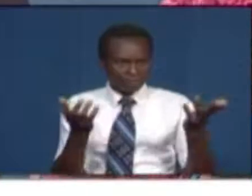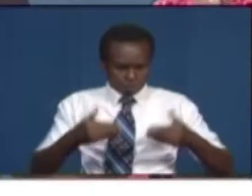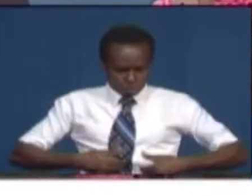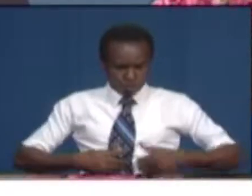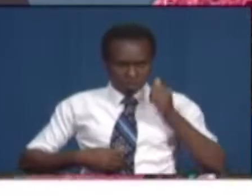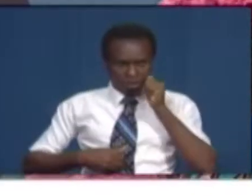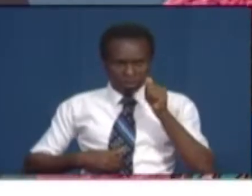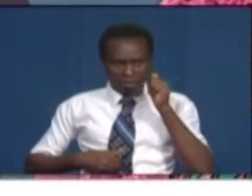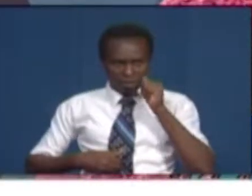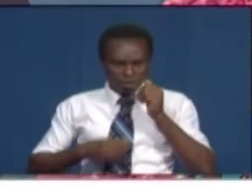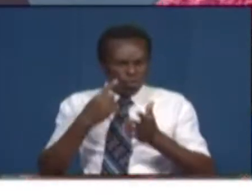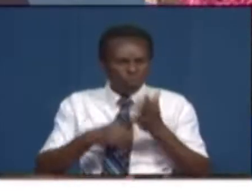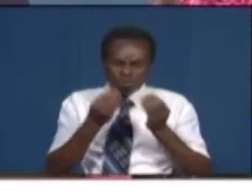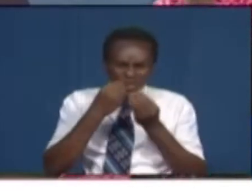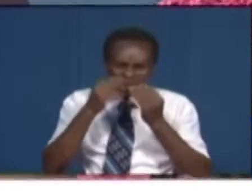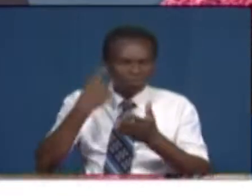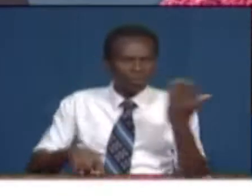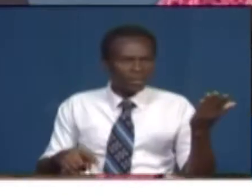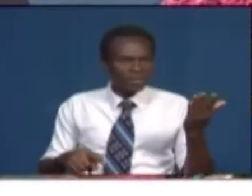adolescents, what should you eat to